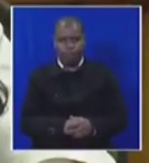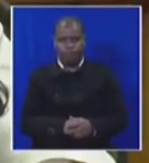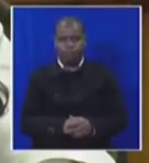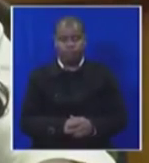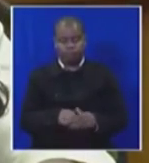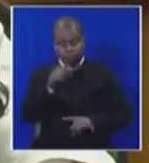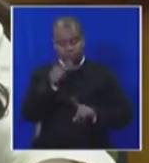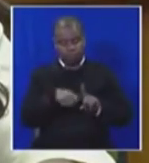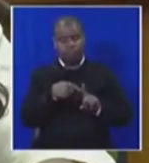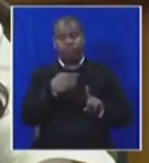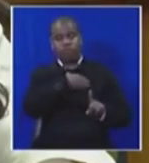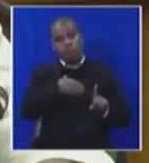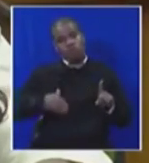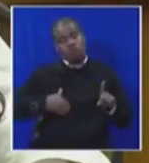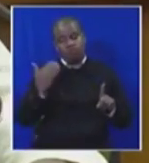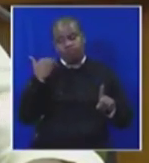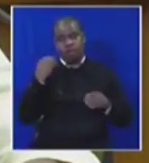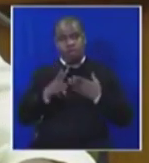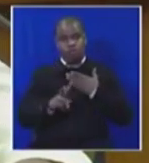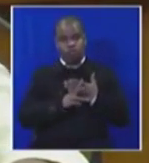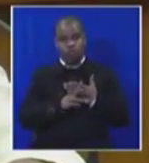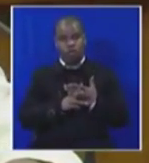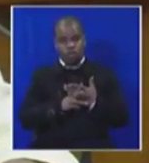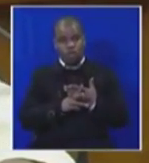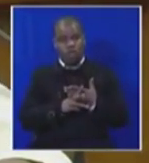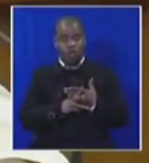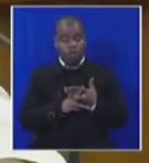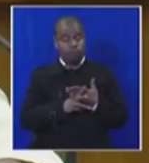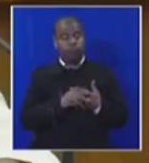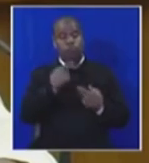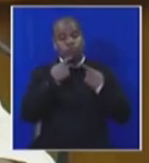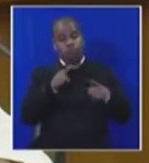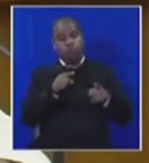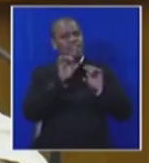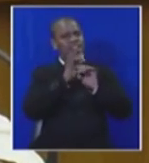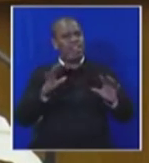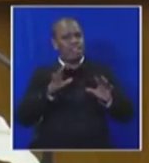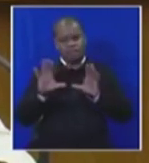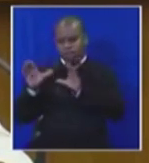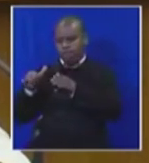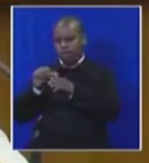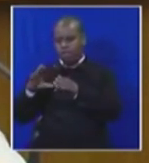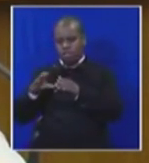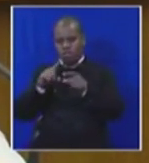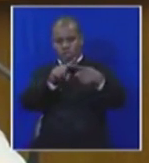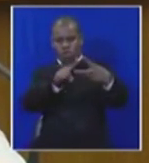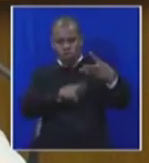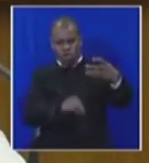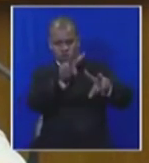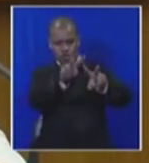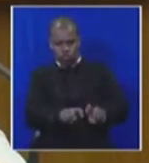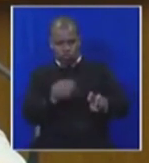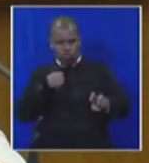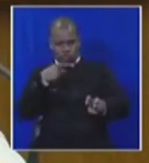The President's State of the Nation address last week made it patently clear that the ANC does not regard issues facing young South Africans